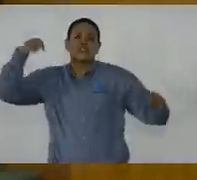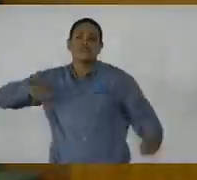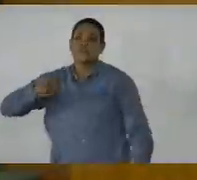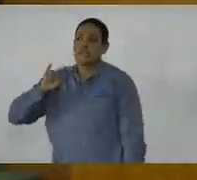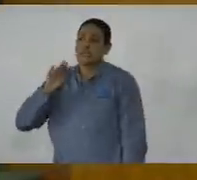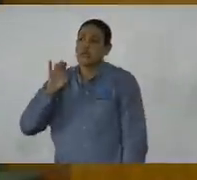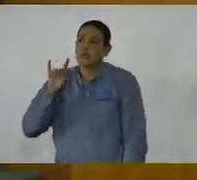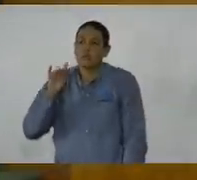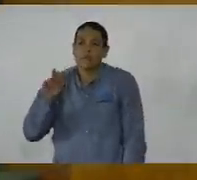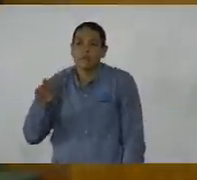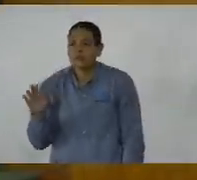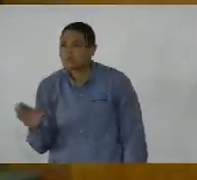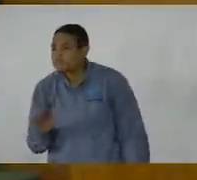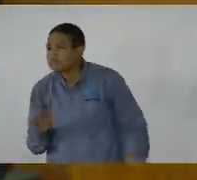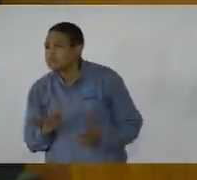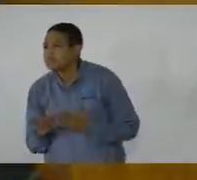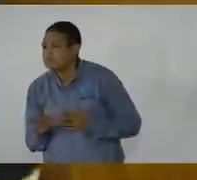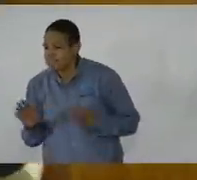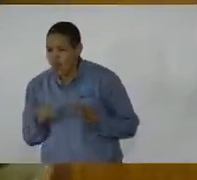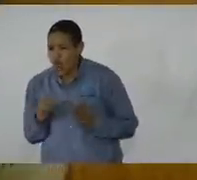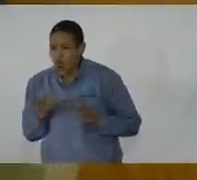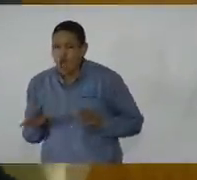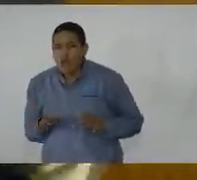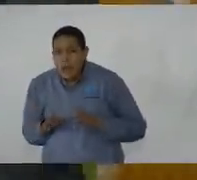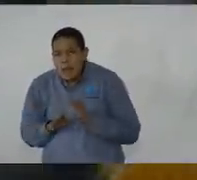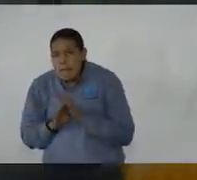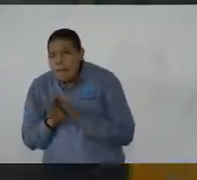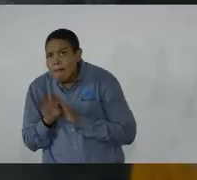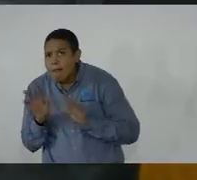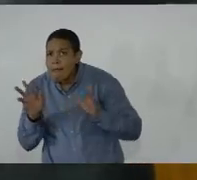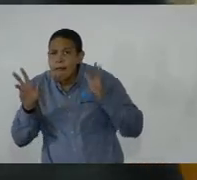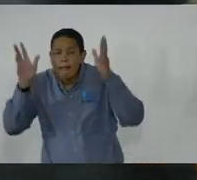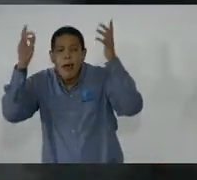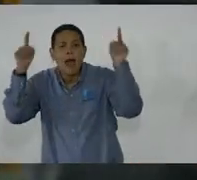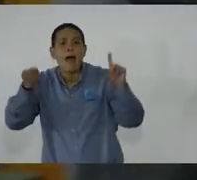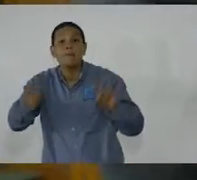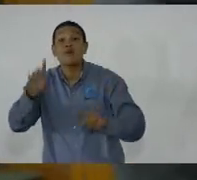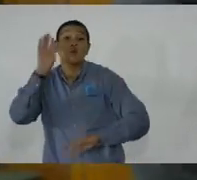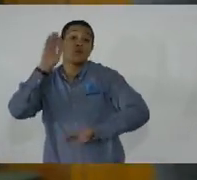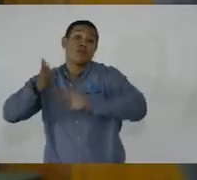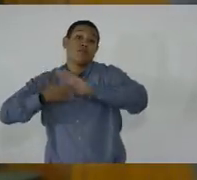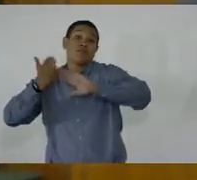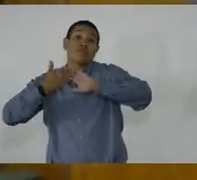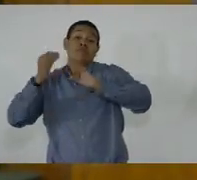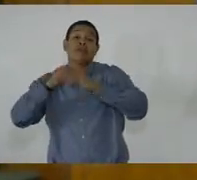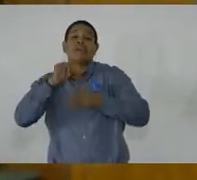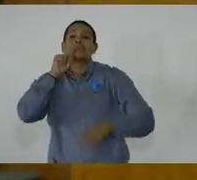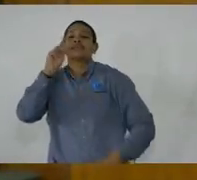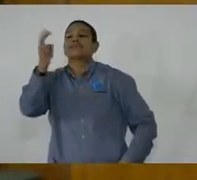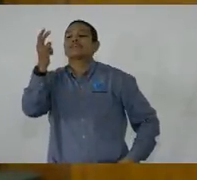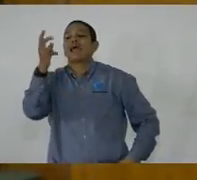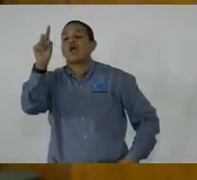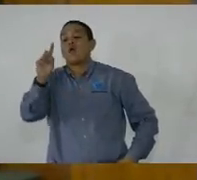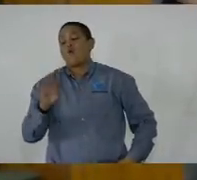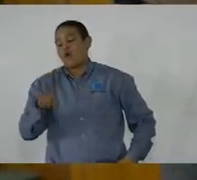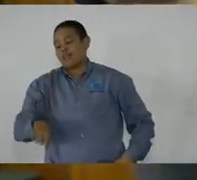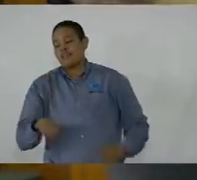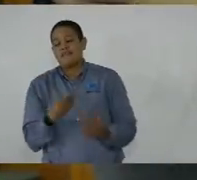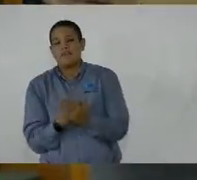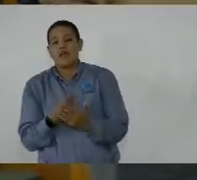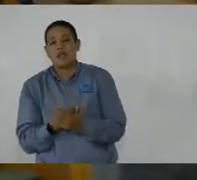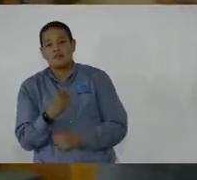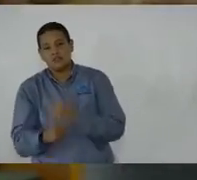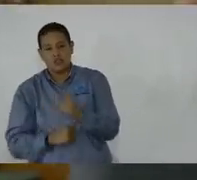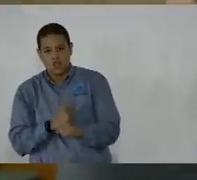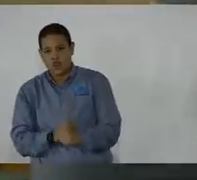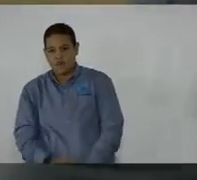incubator. The incubator, Madam Speaker, will be operationalized in the second quarter of this